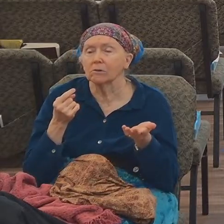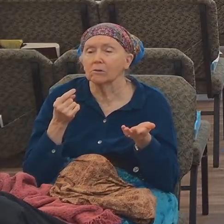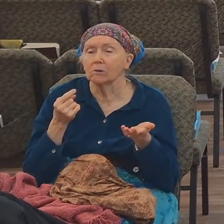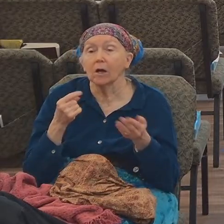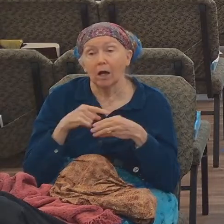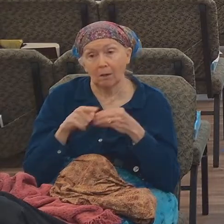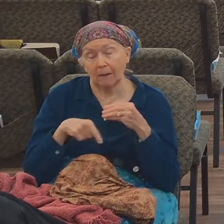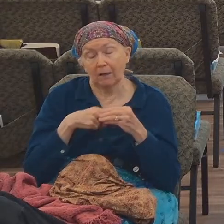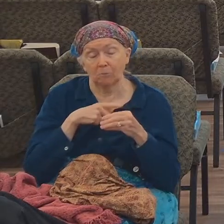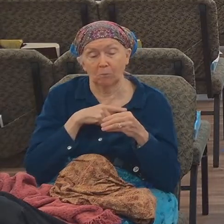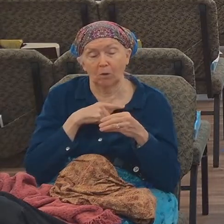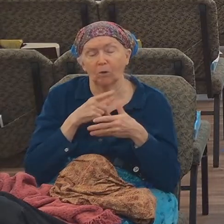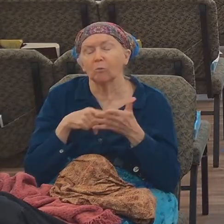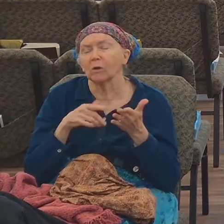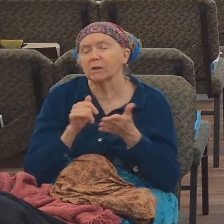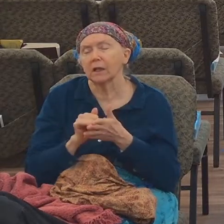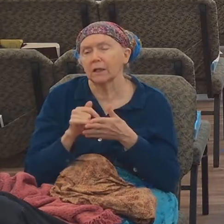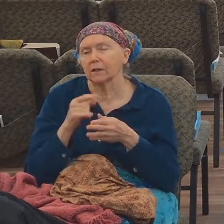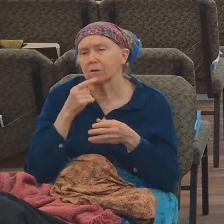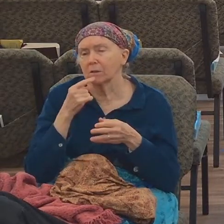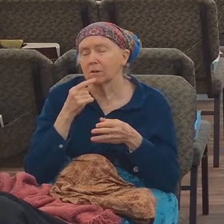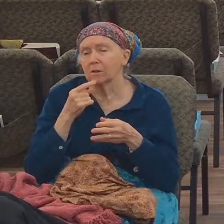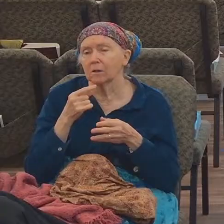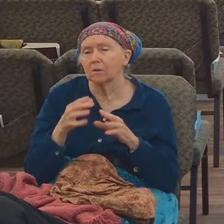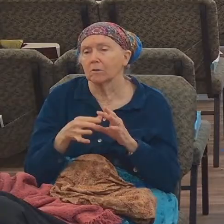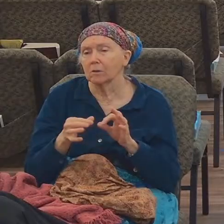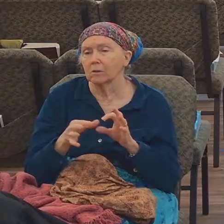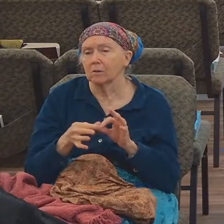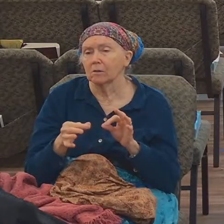about Paul? What does that say?